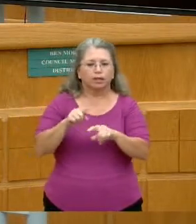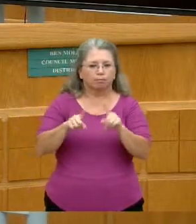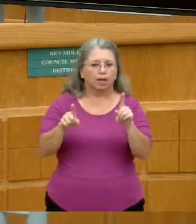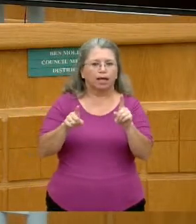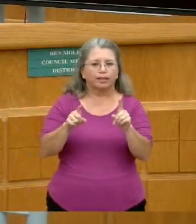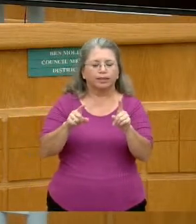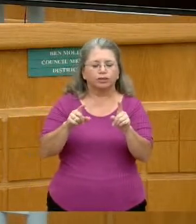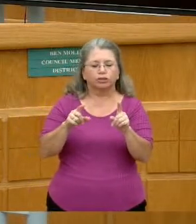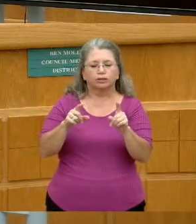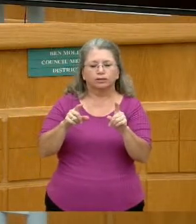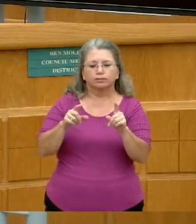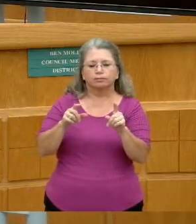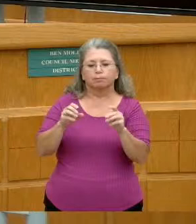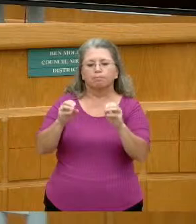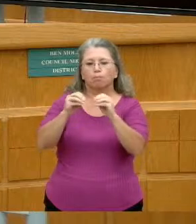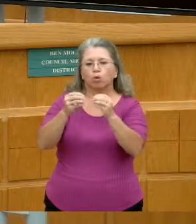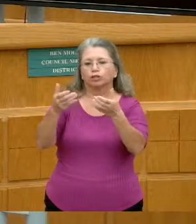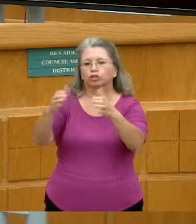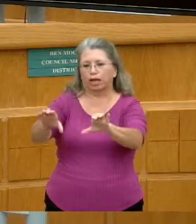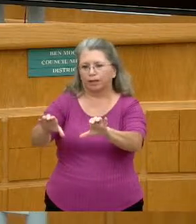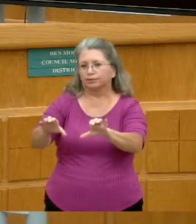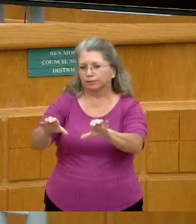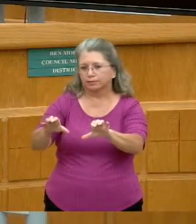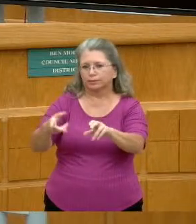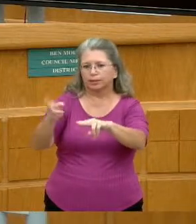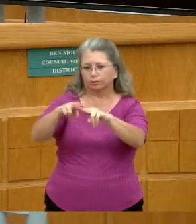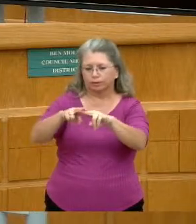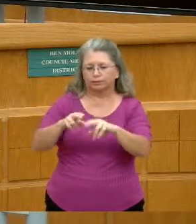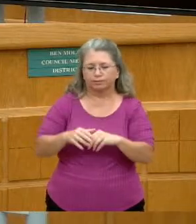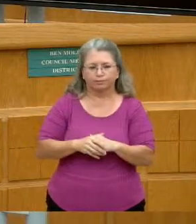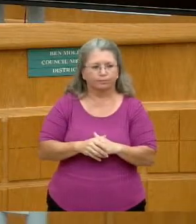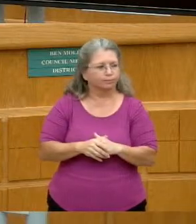interesting, and leaving home is pretty obvious.